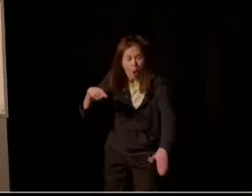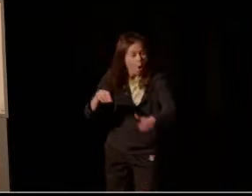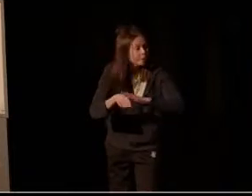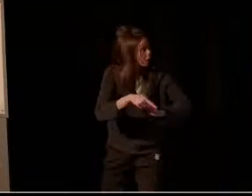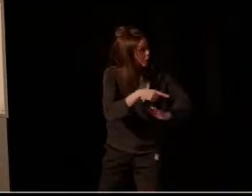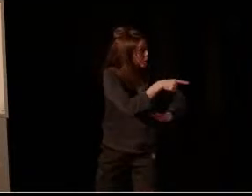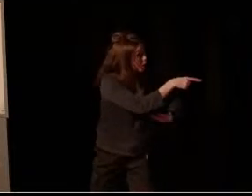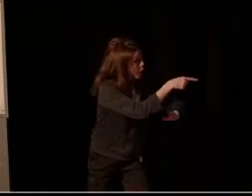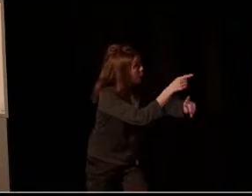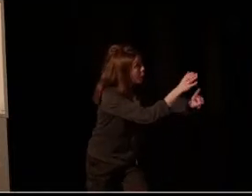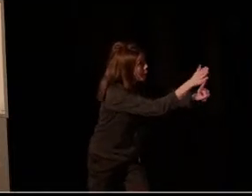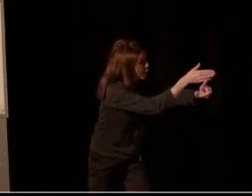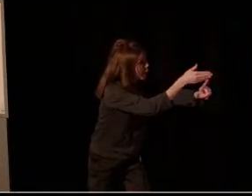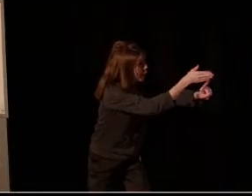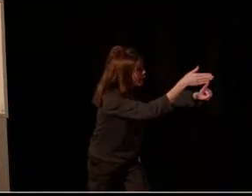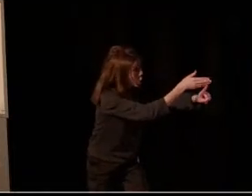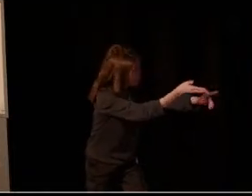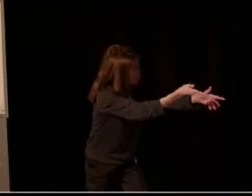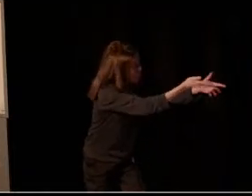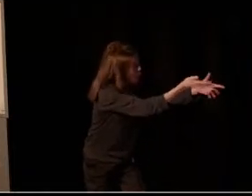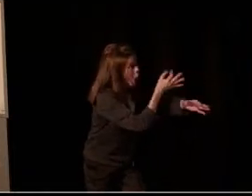Ply him, Hermione.